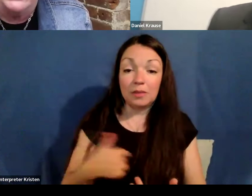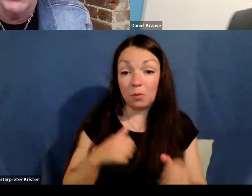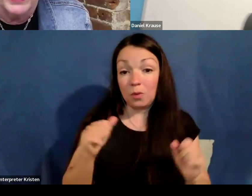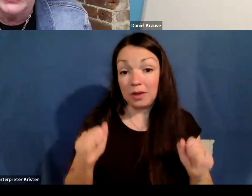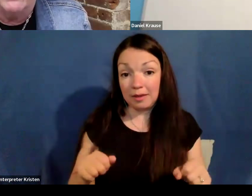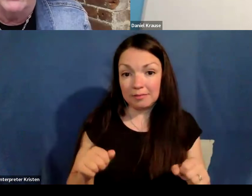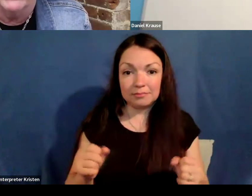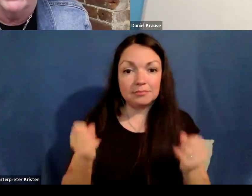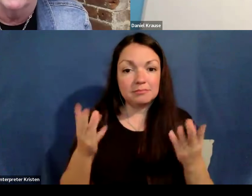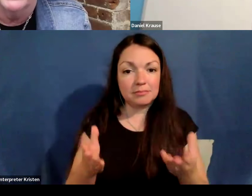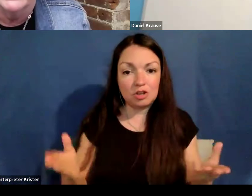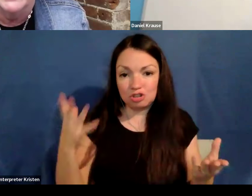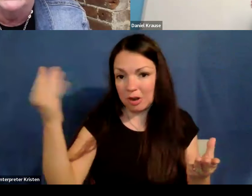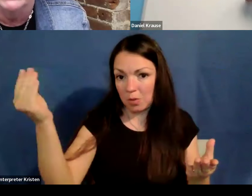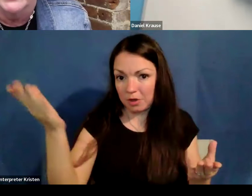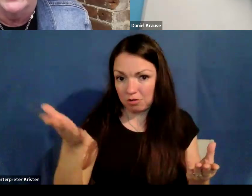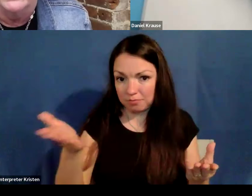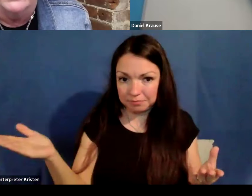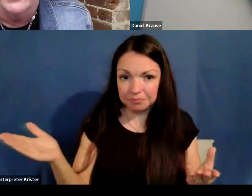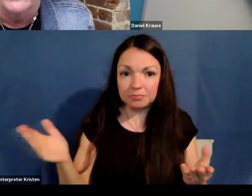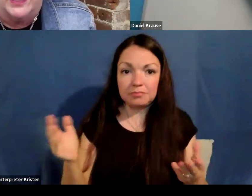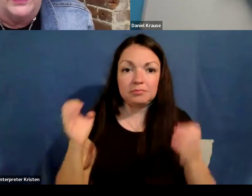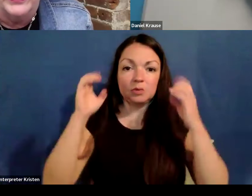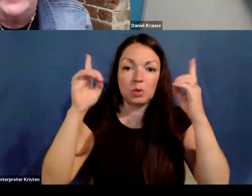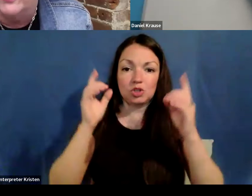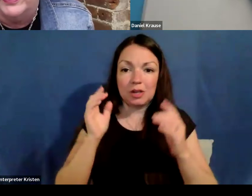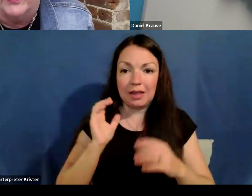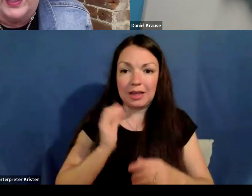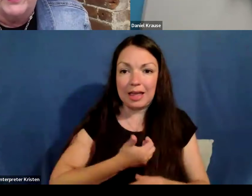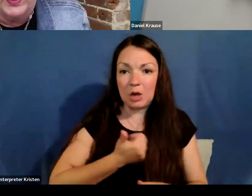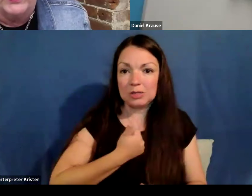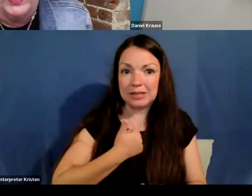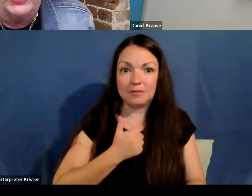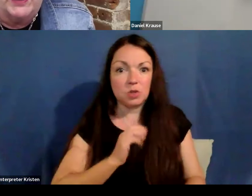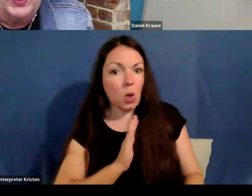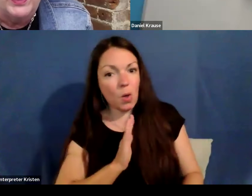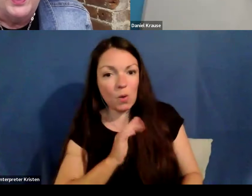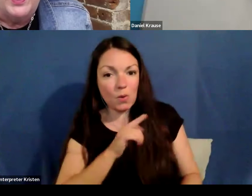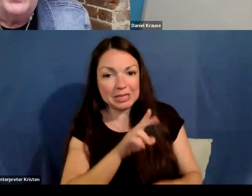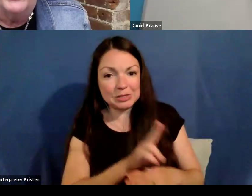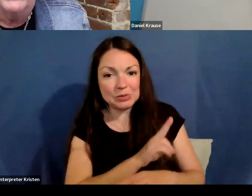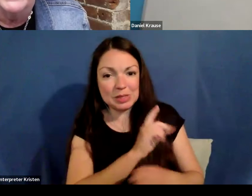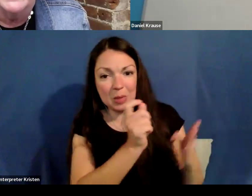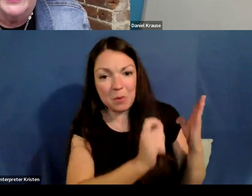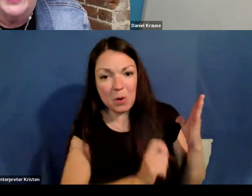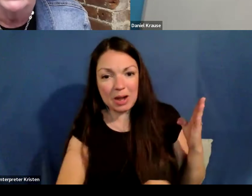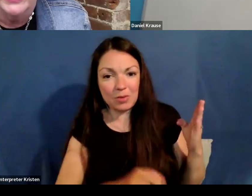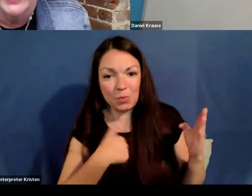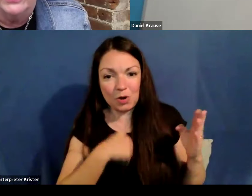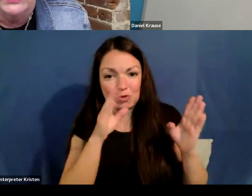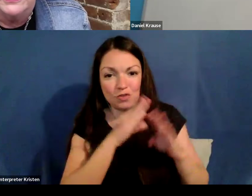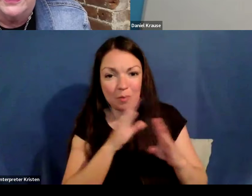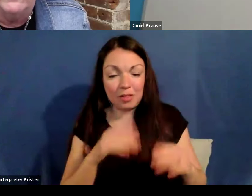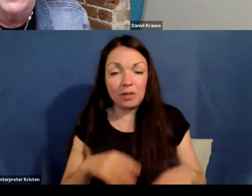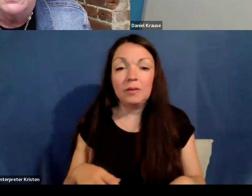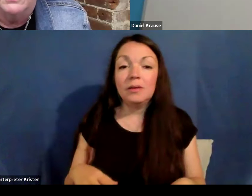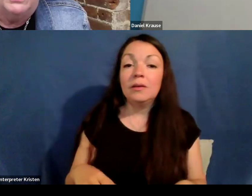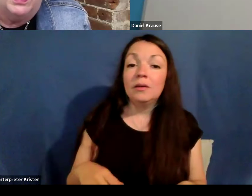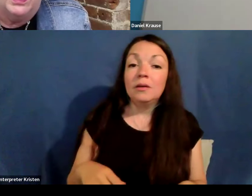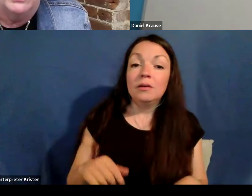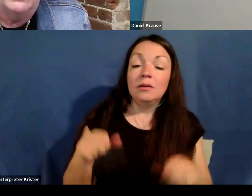there's so much out there now that we can educate ourselves. Uh-oh, he's going to the whiteboard. We're in trouble. But where we can educate